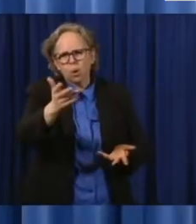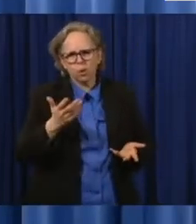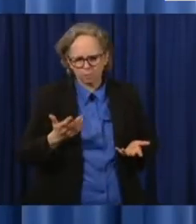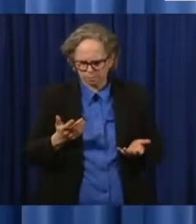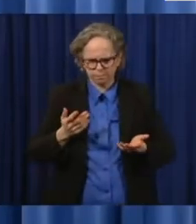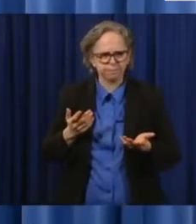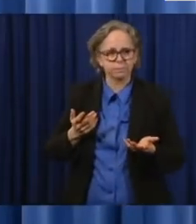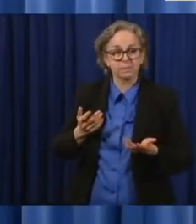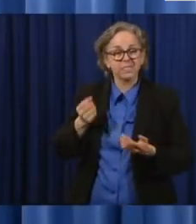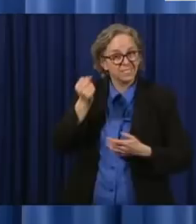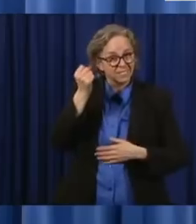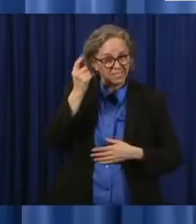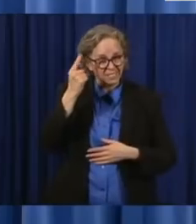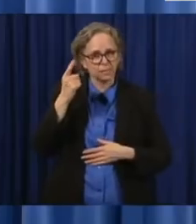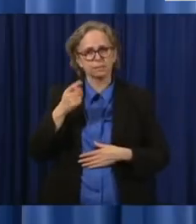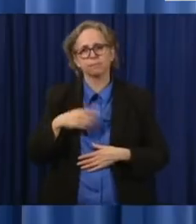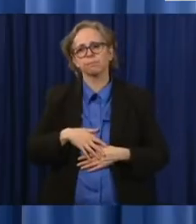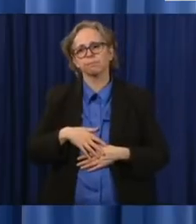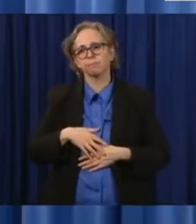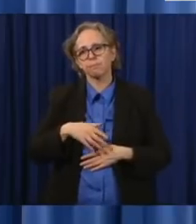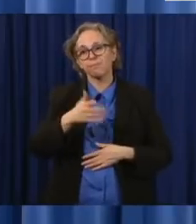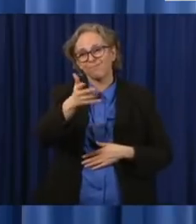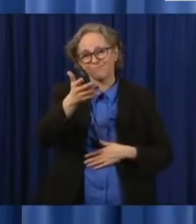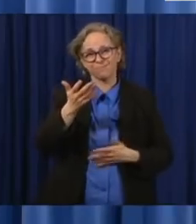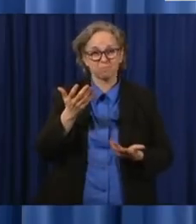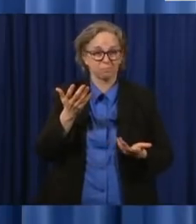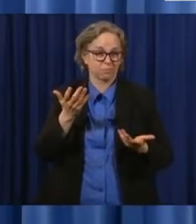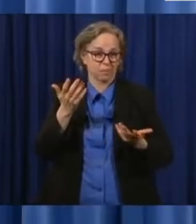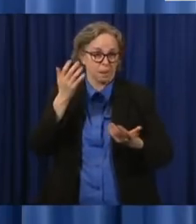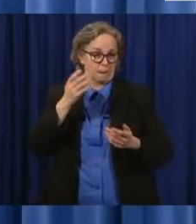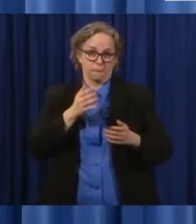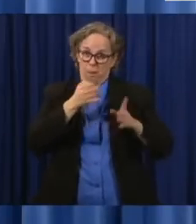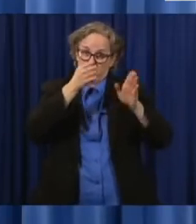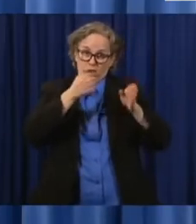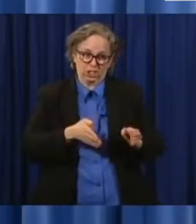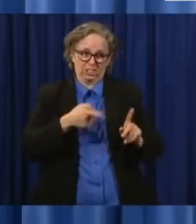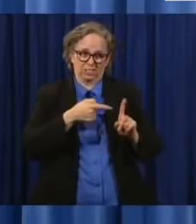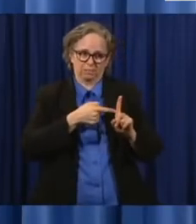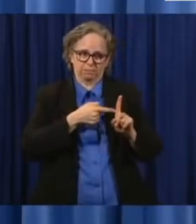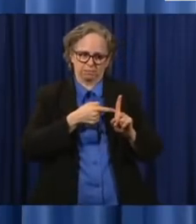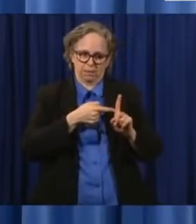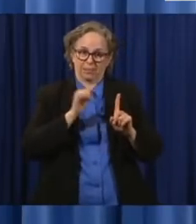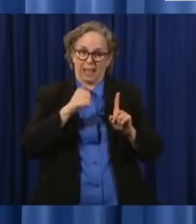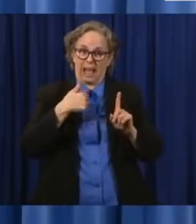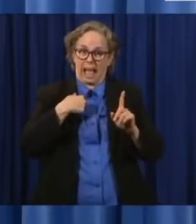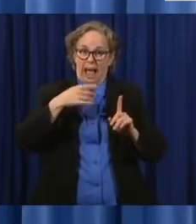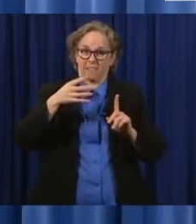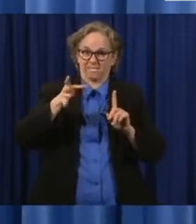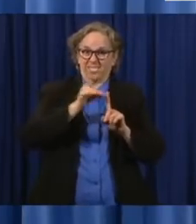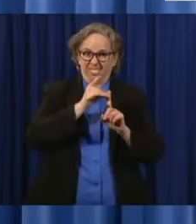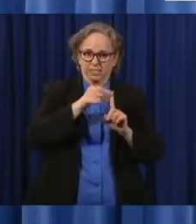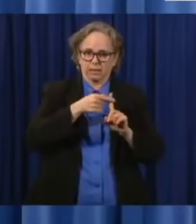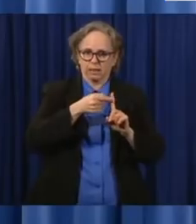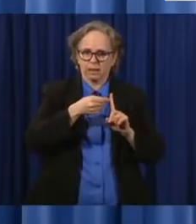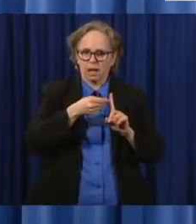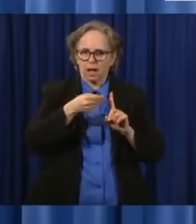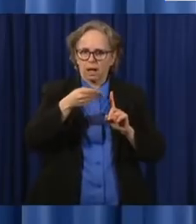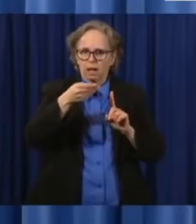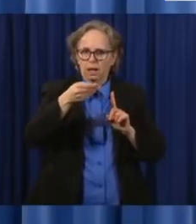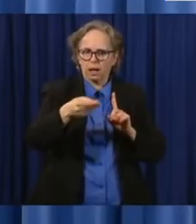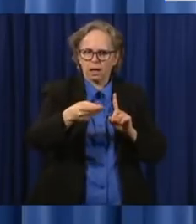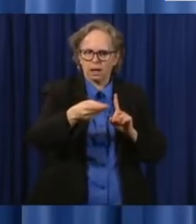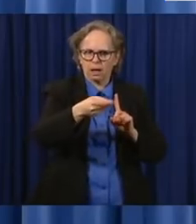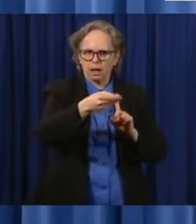also know that someone can be a carrier, and they can carry that to